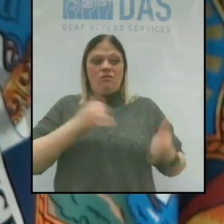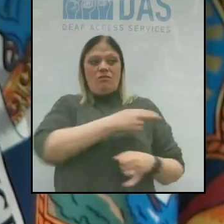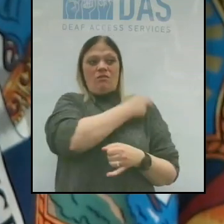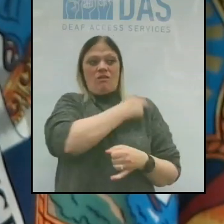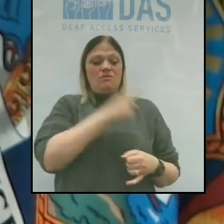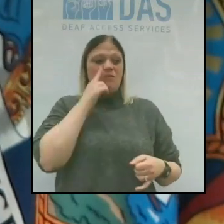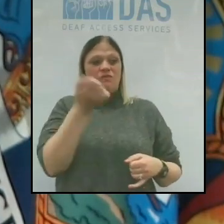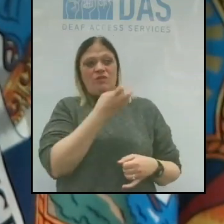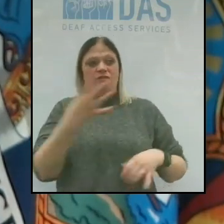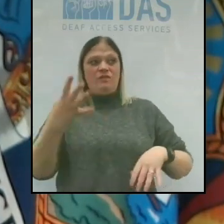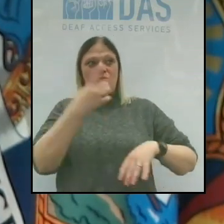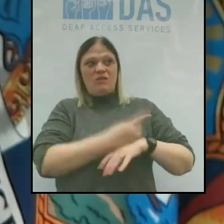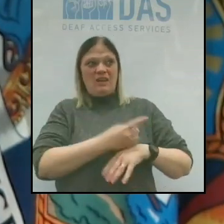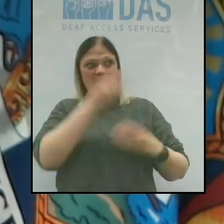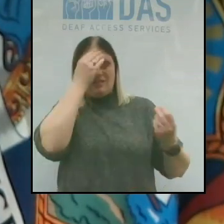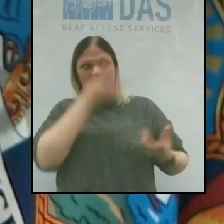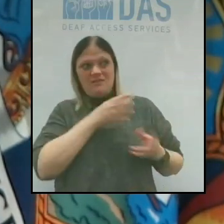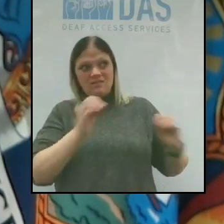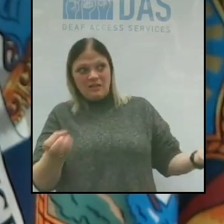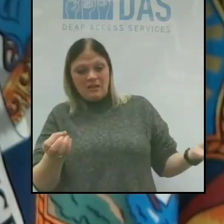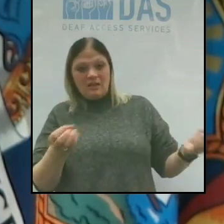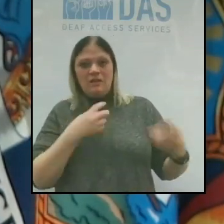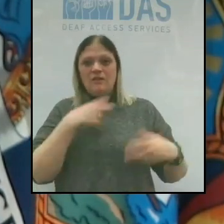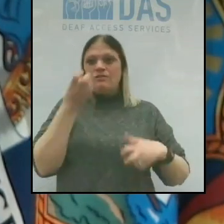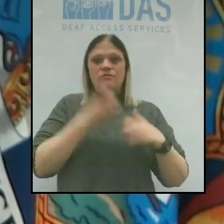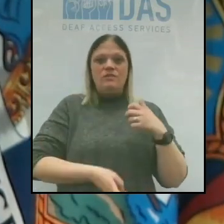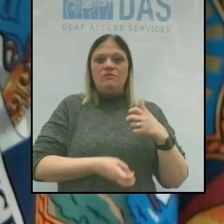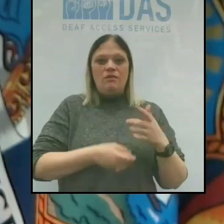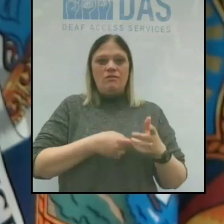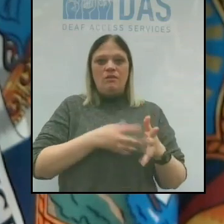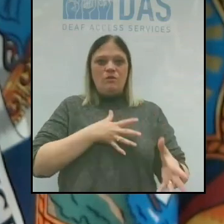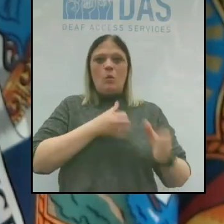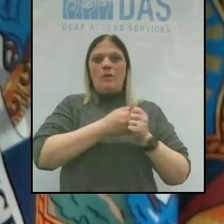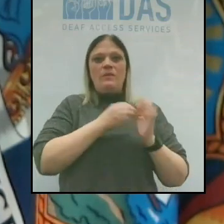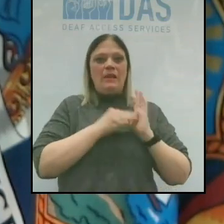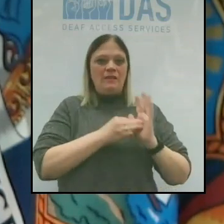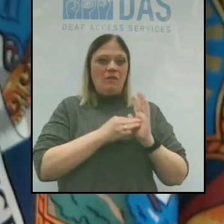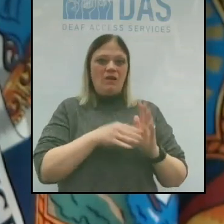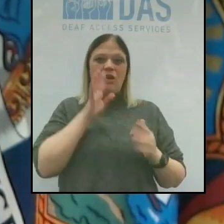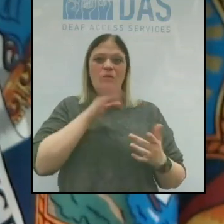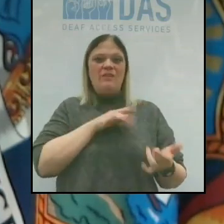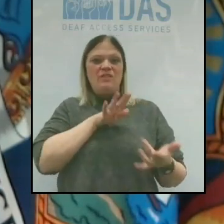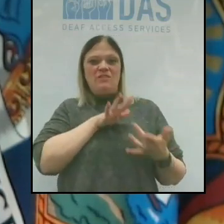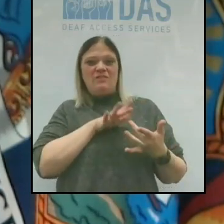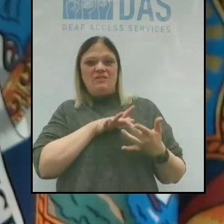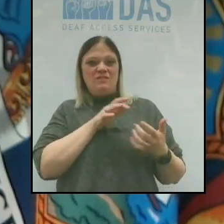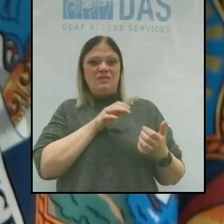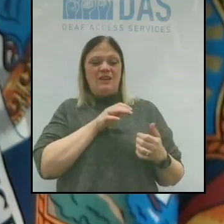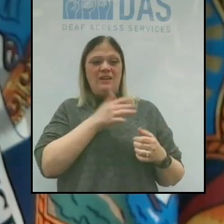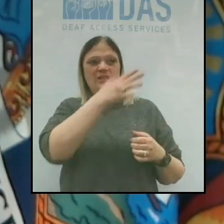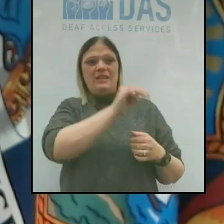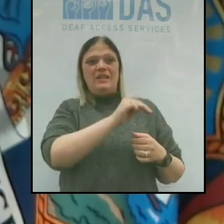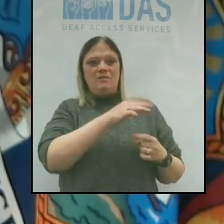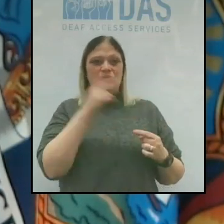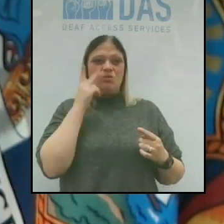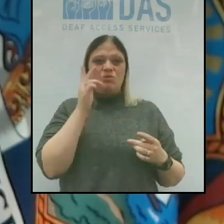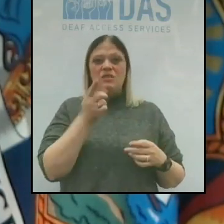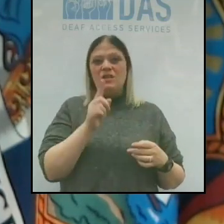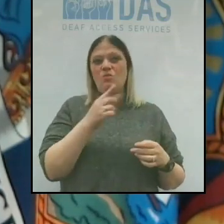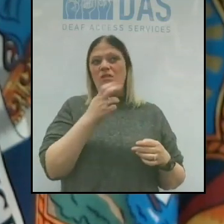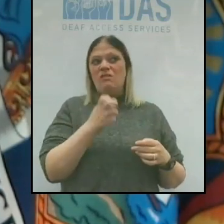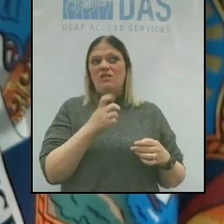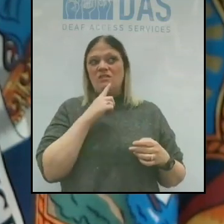several days, it may be difficult to update the model. So I'll have to touch bases with Dr. Winkelstein and see where he is on